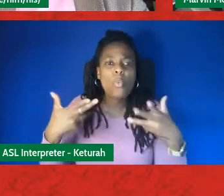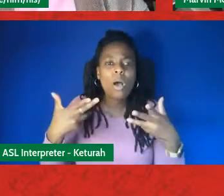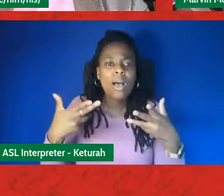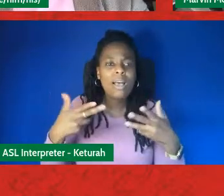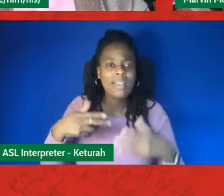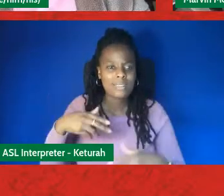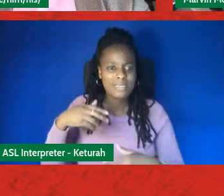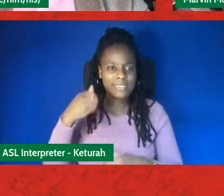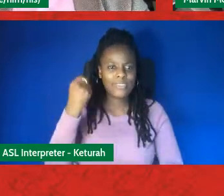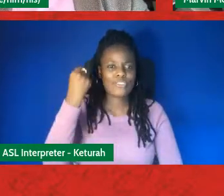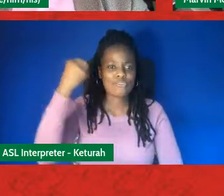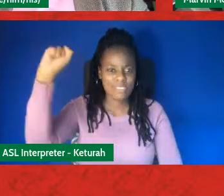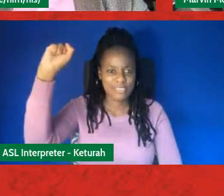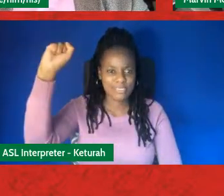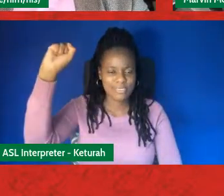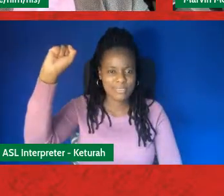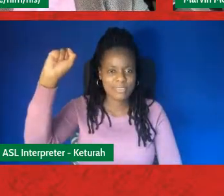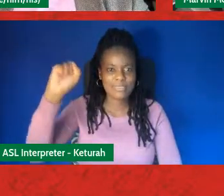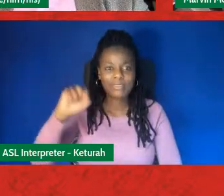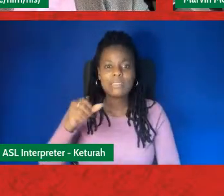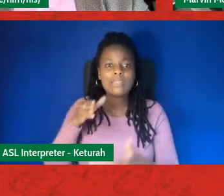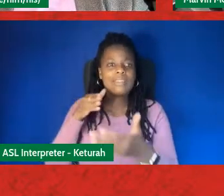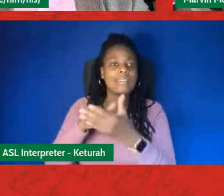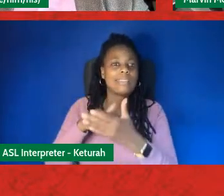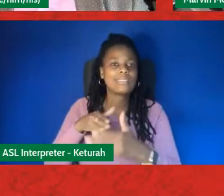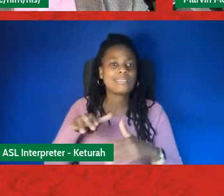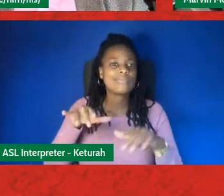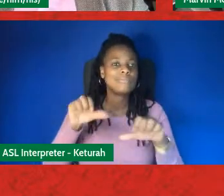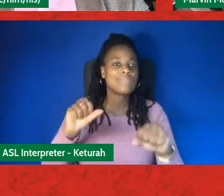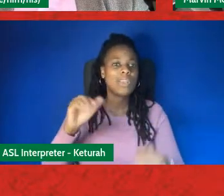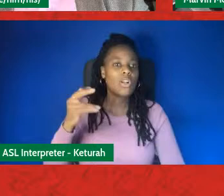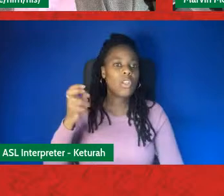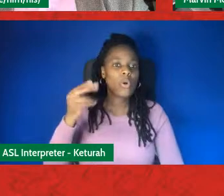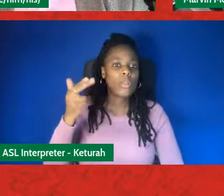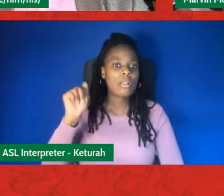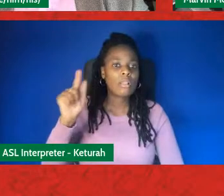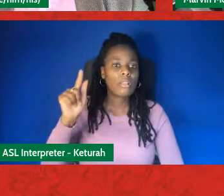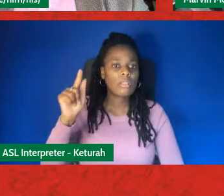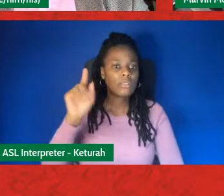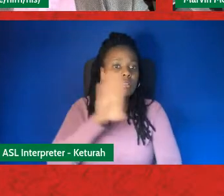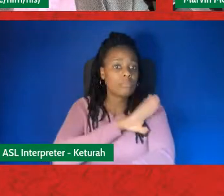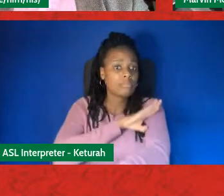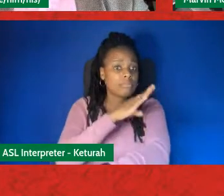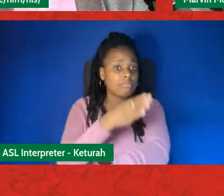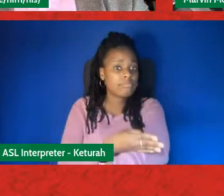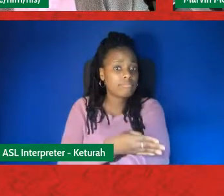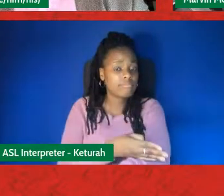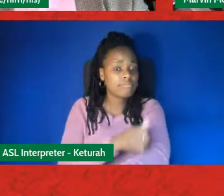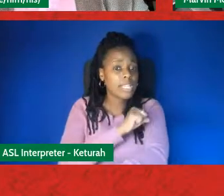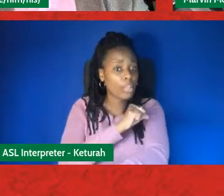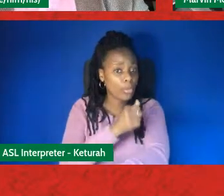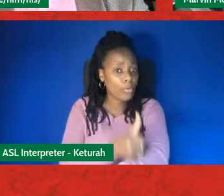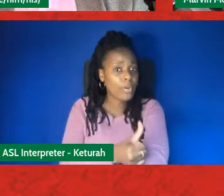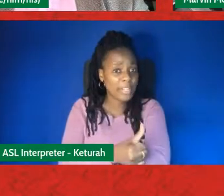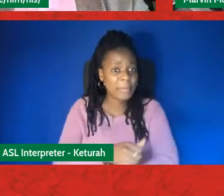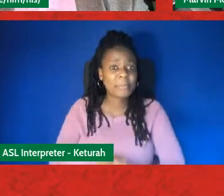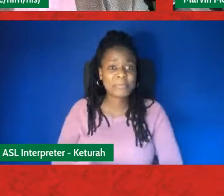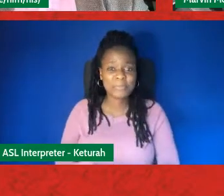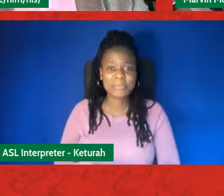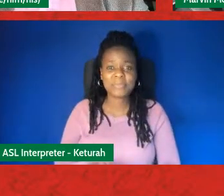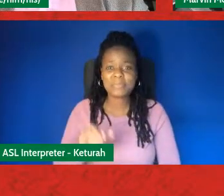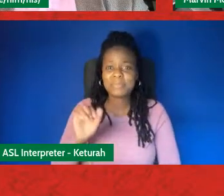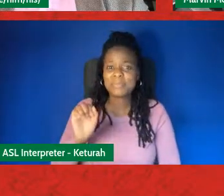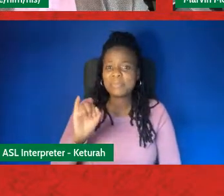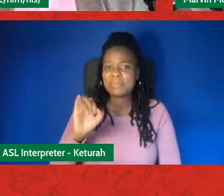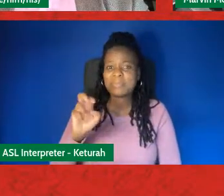rebellion against colonial authority. I think too, when listening to you all talk about this, all in my spirit, it kept